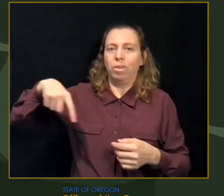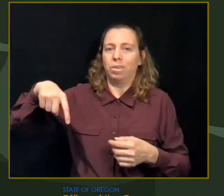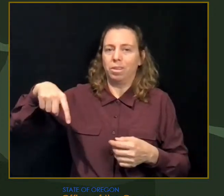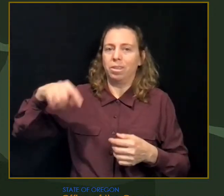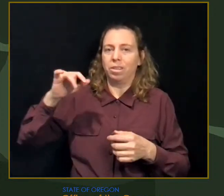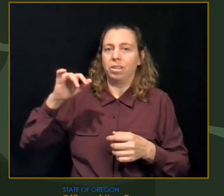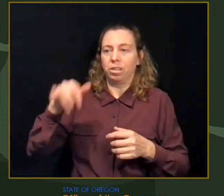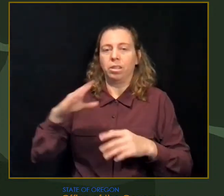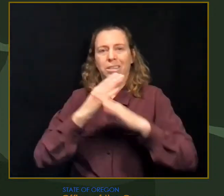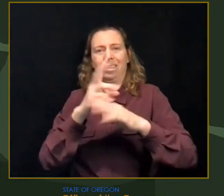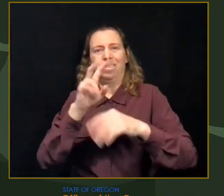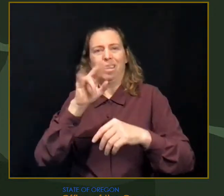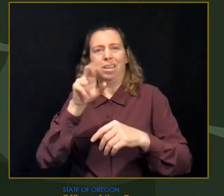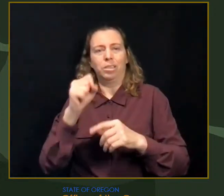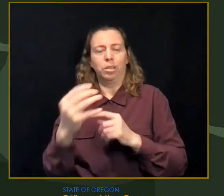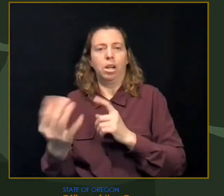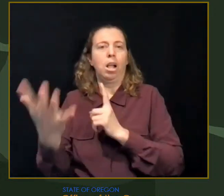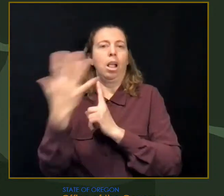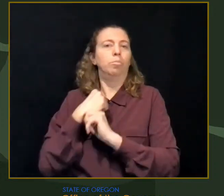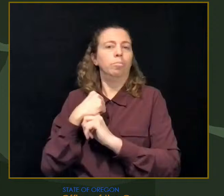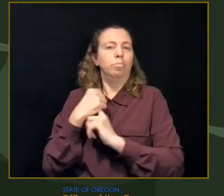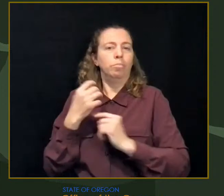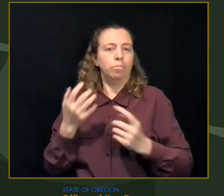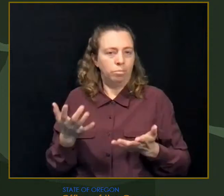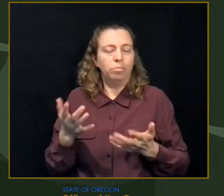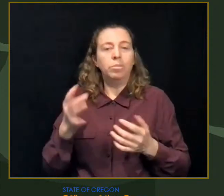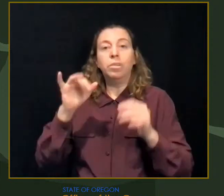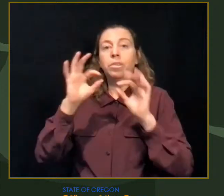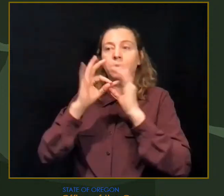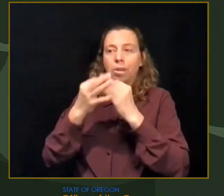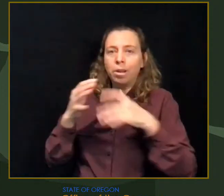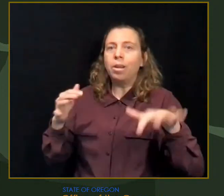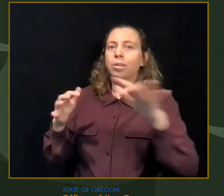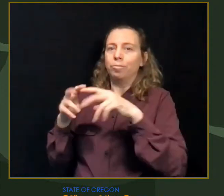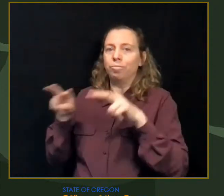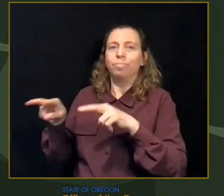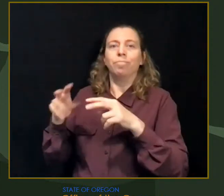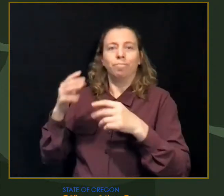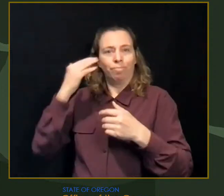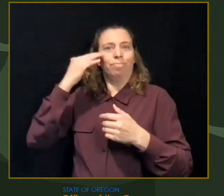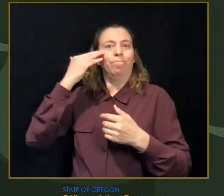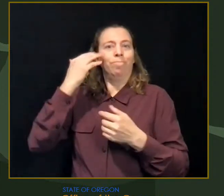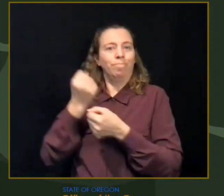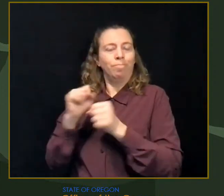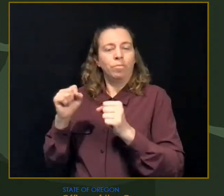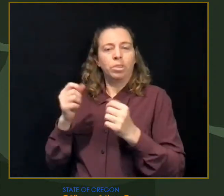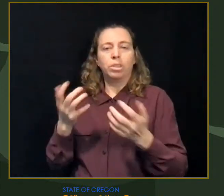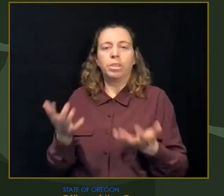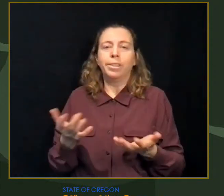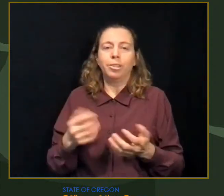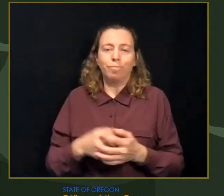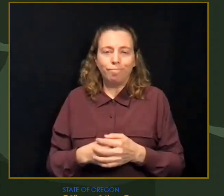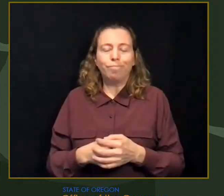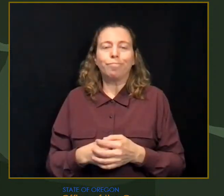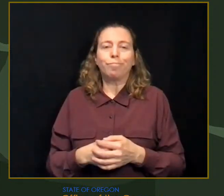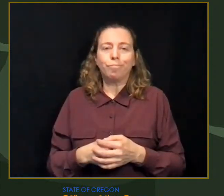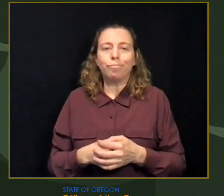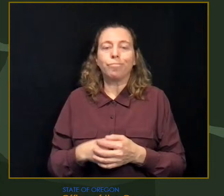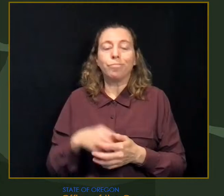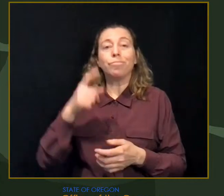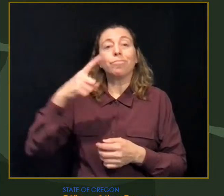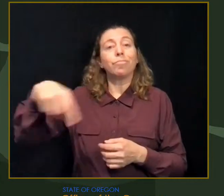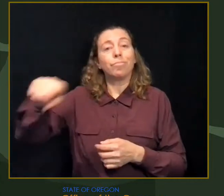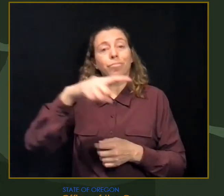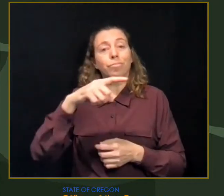adults, family members. And then Gary, lastly, I would just ask, that those of you in the media continue to share the